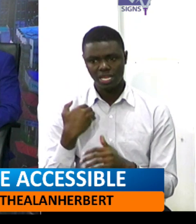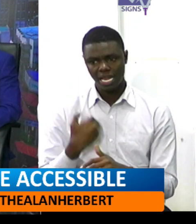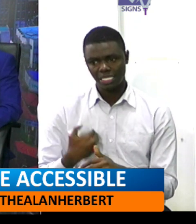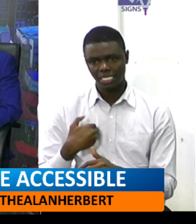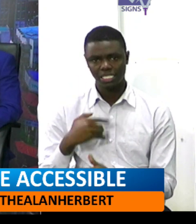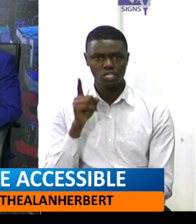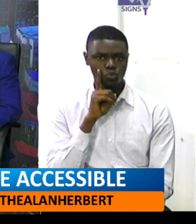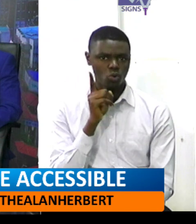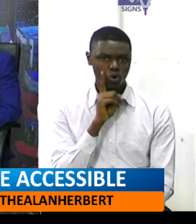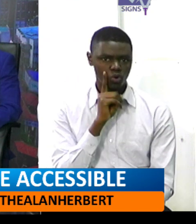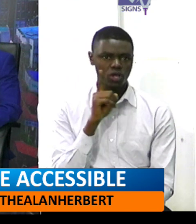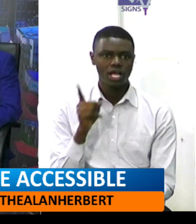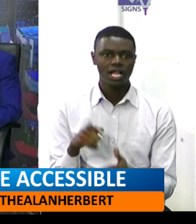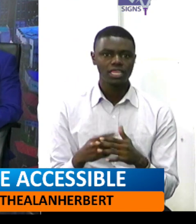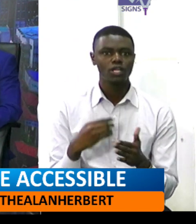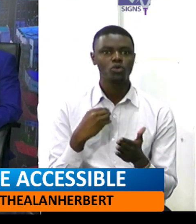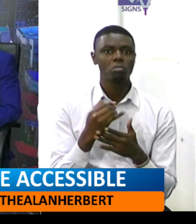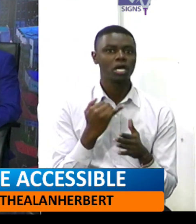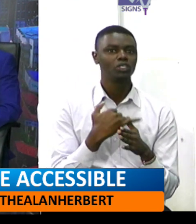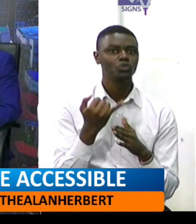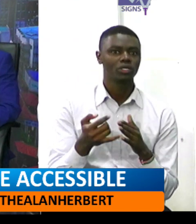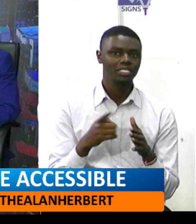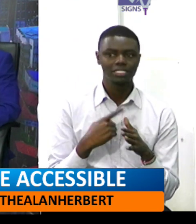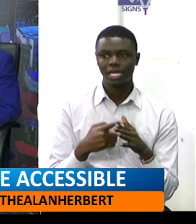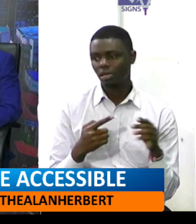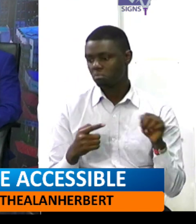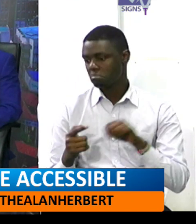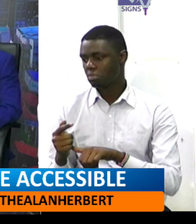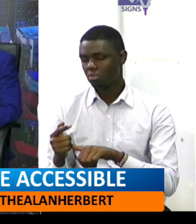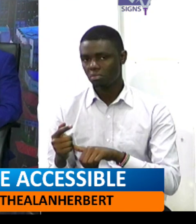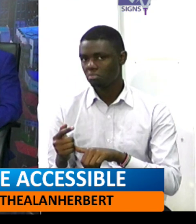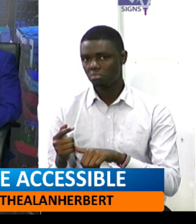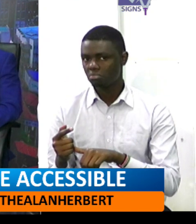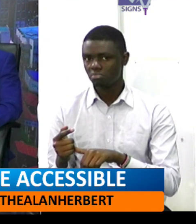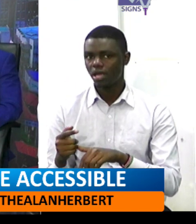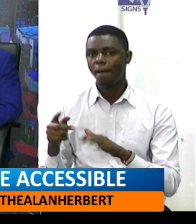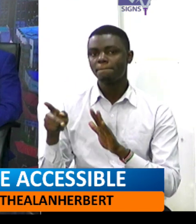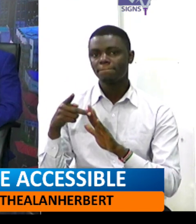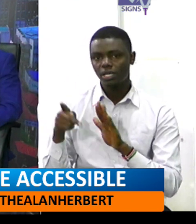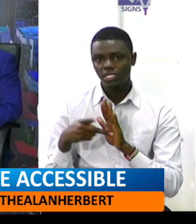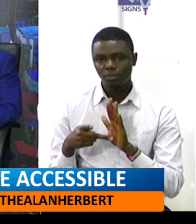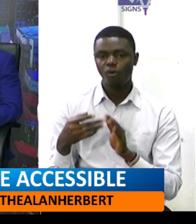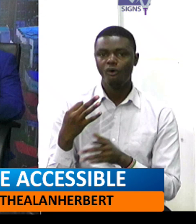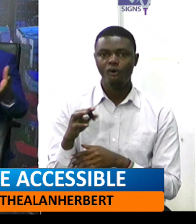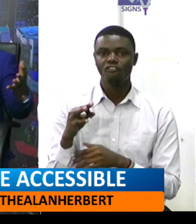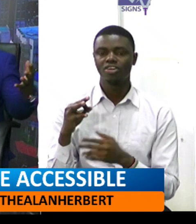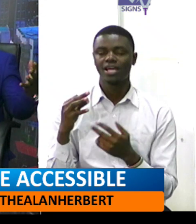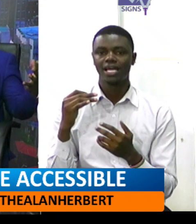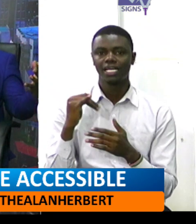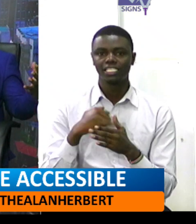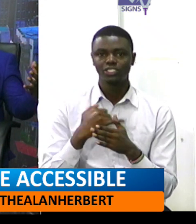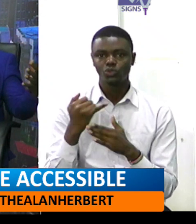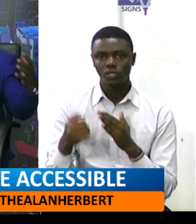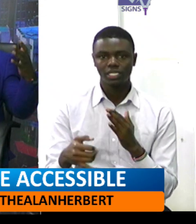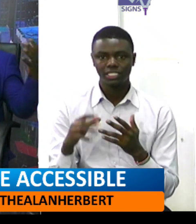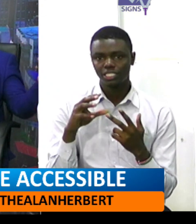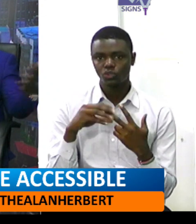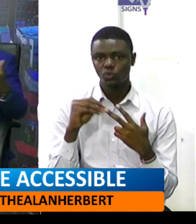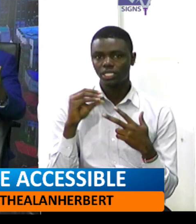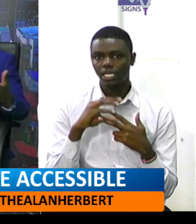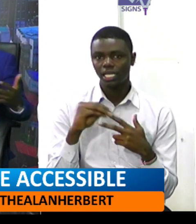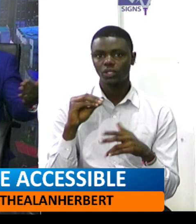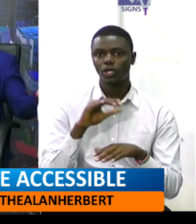tomorrow, then you go and buy insurance that it pays. The principle of insurance is to select what we